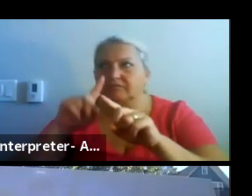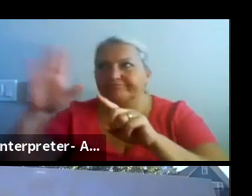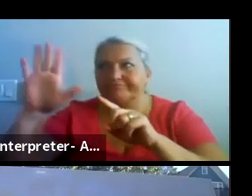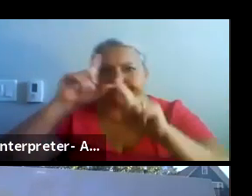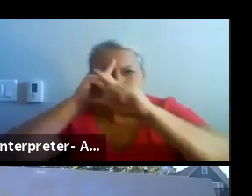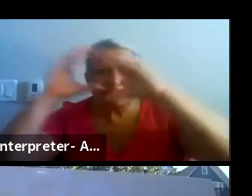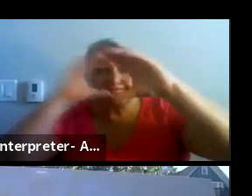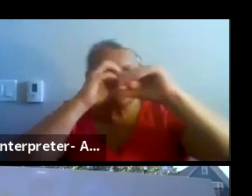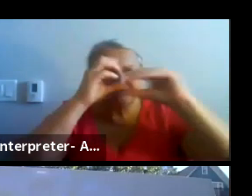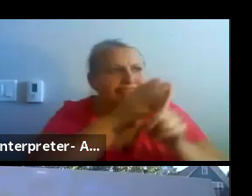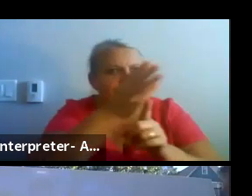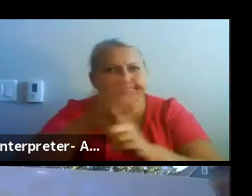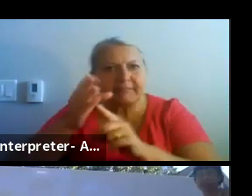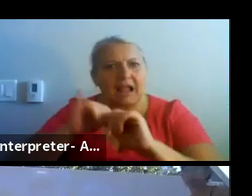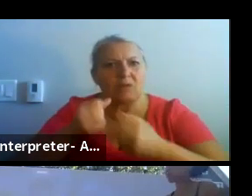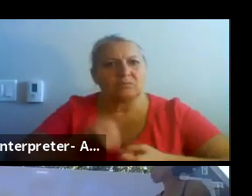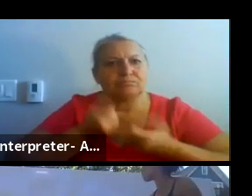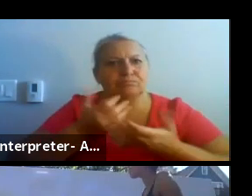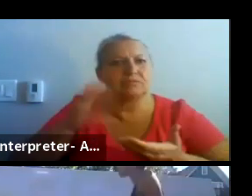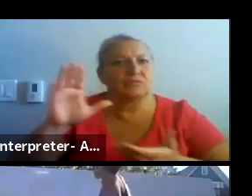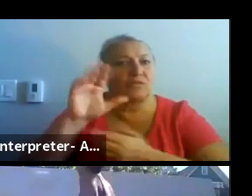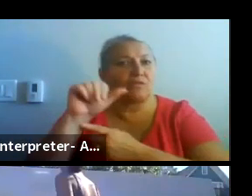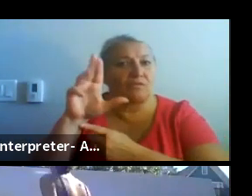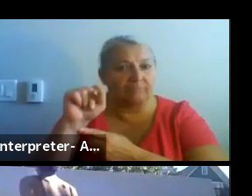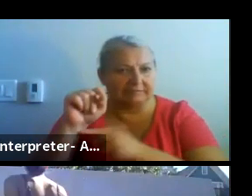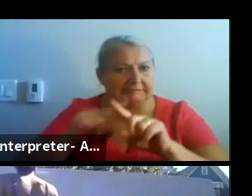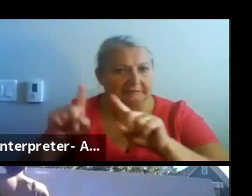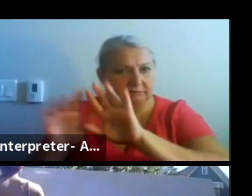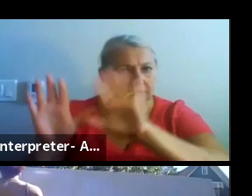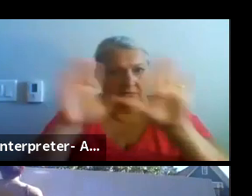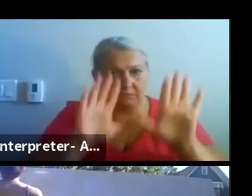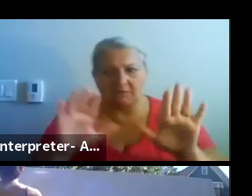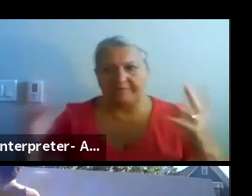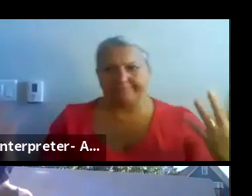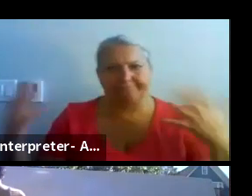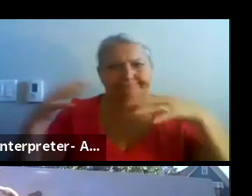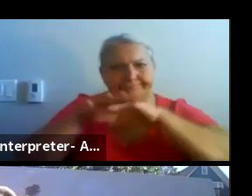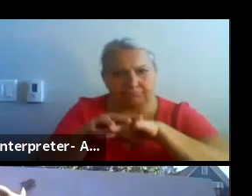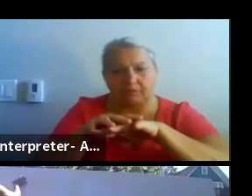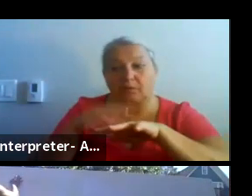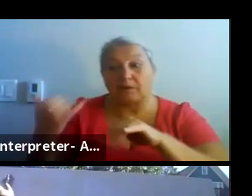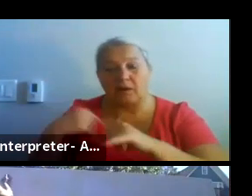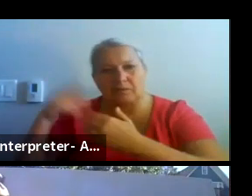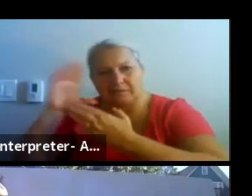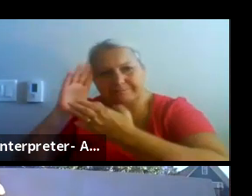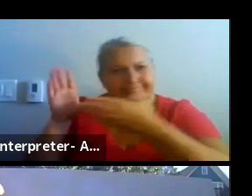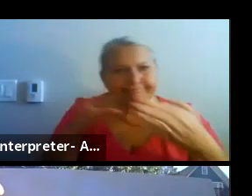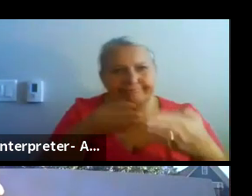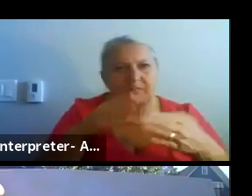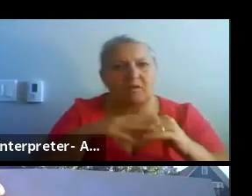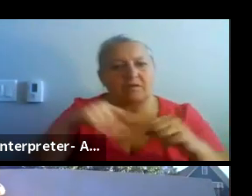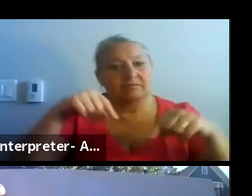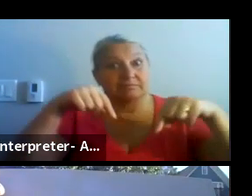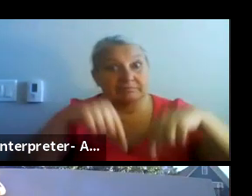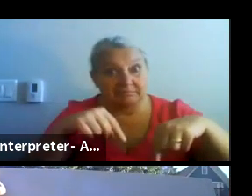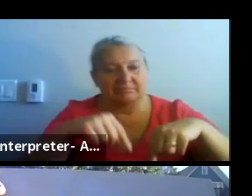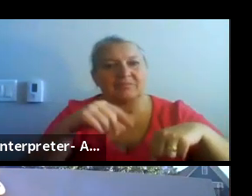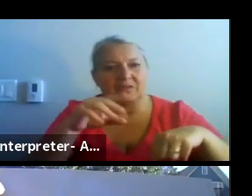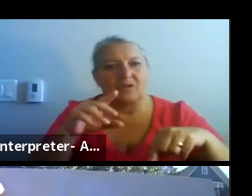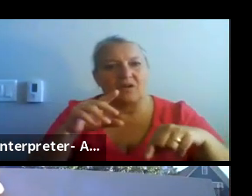series has been developed as our response to turn toward online organizing that has followed the COVID-19